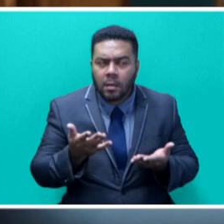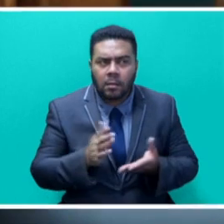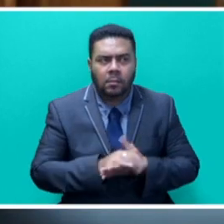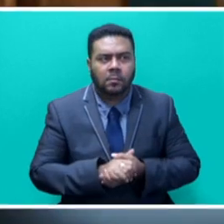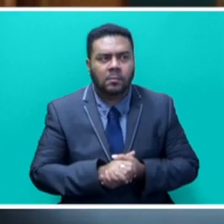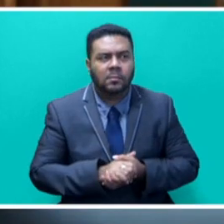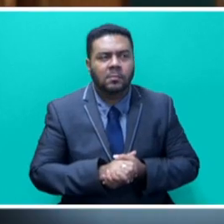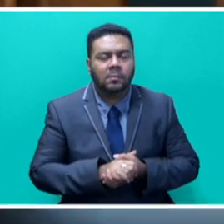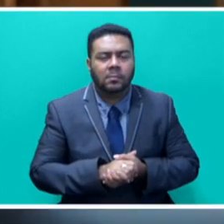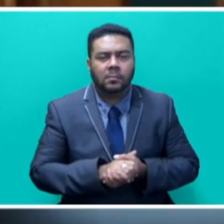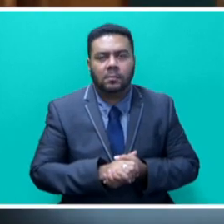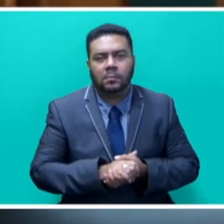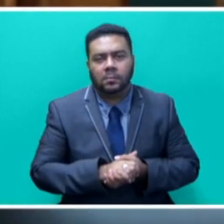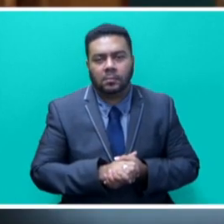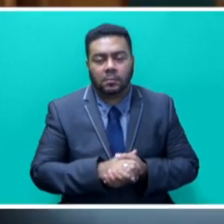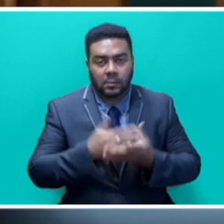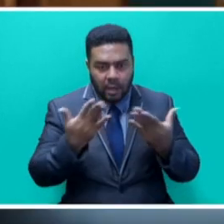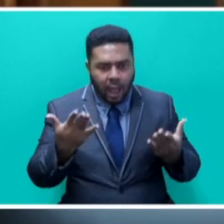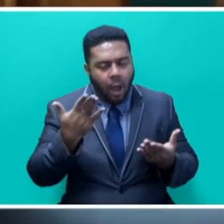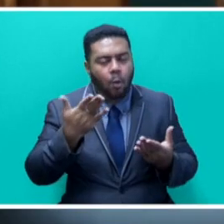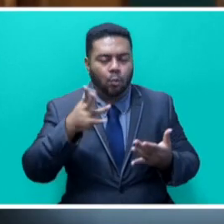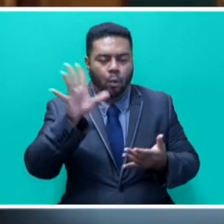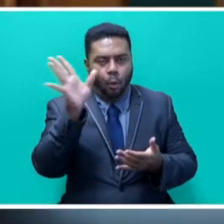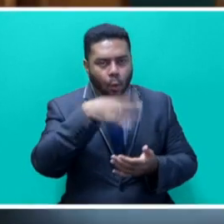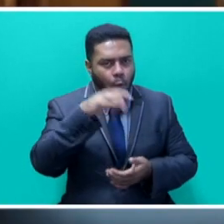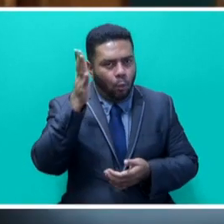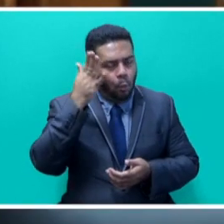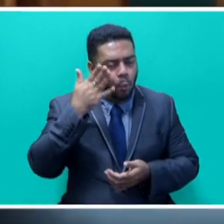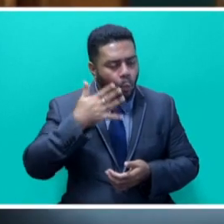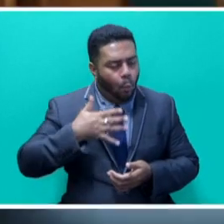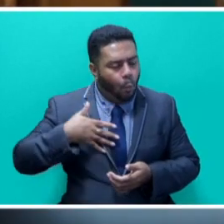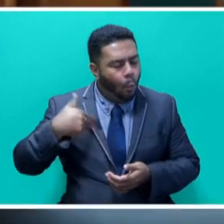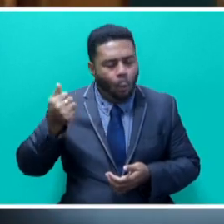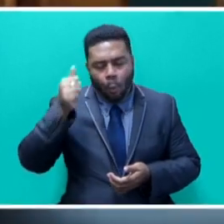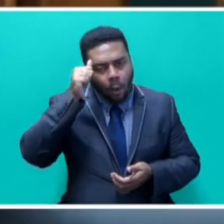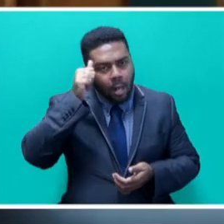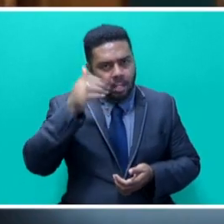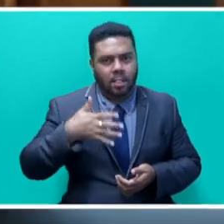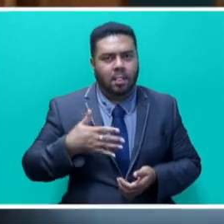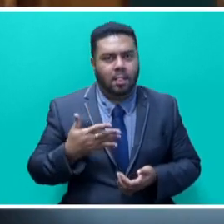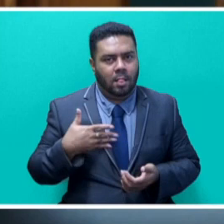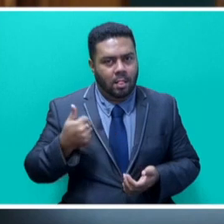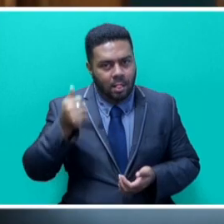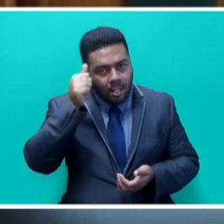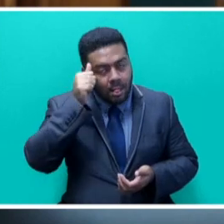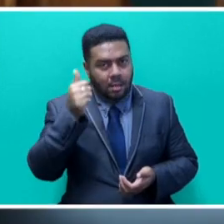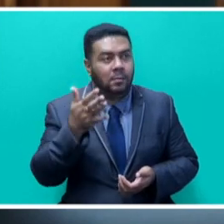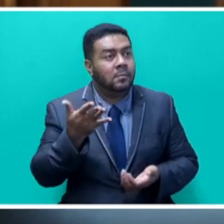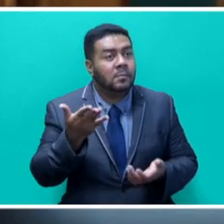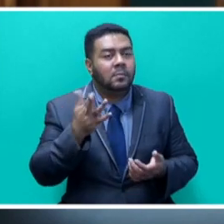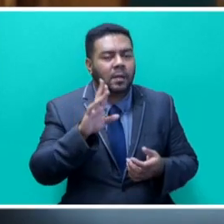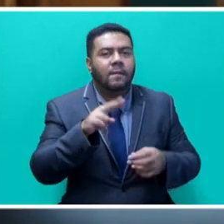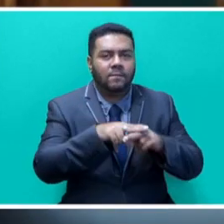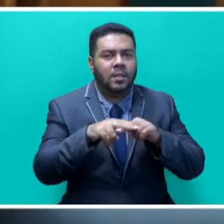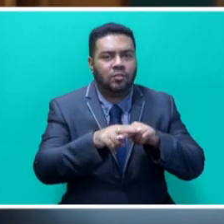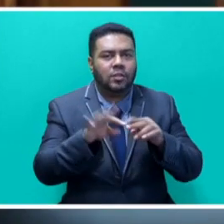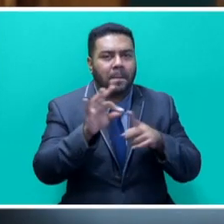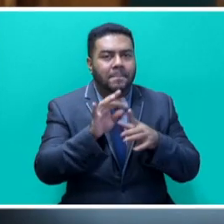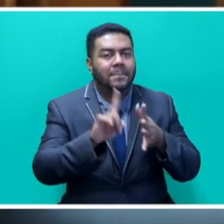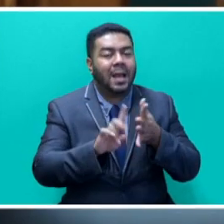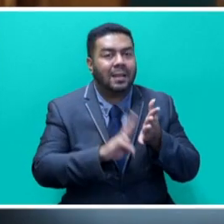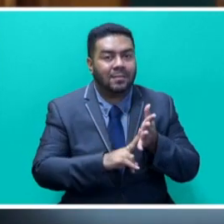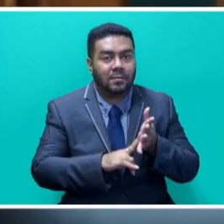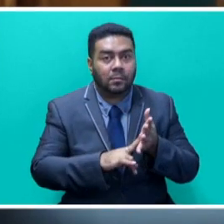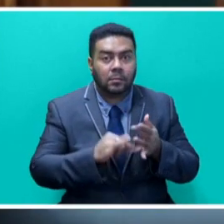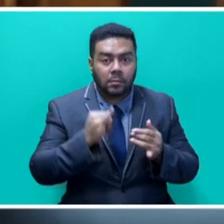Forest certification is currently in progress. Forest certification has been delayed because of international travel, which